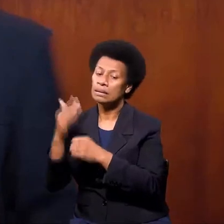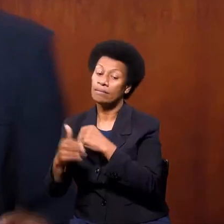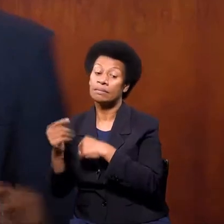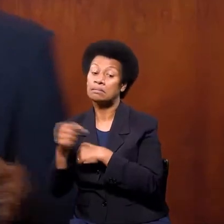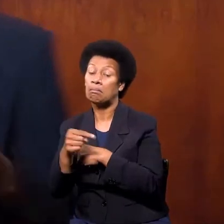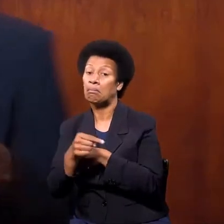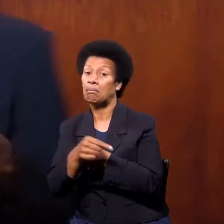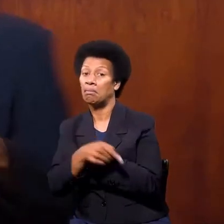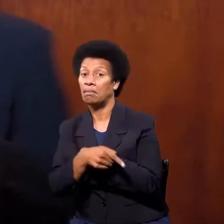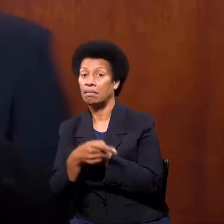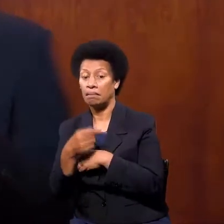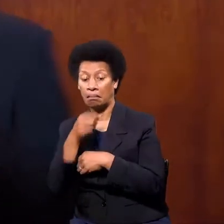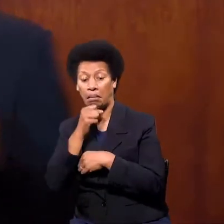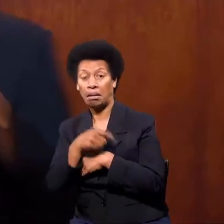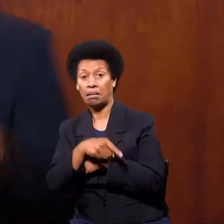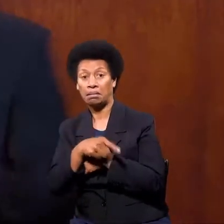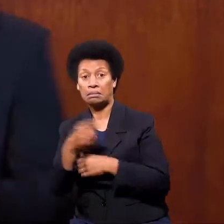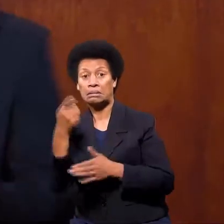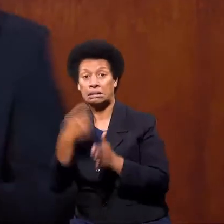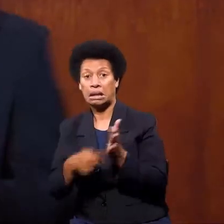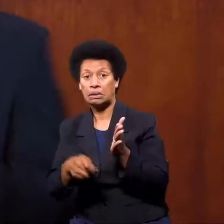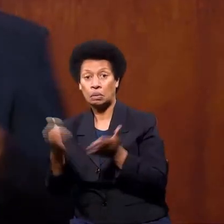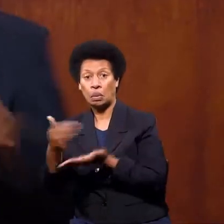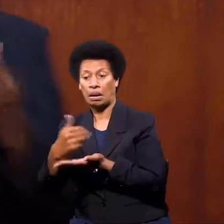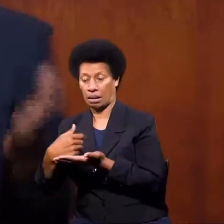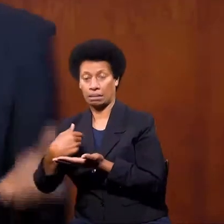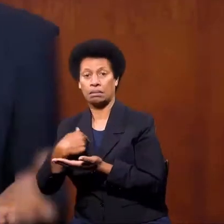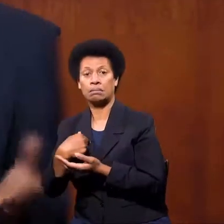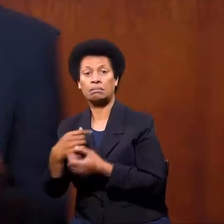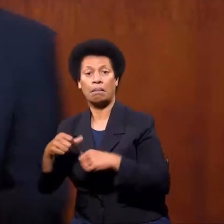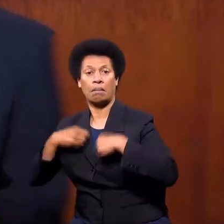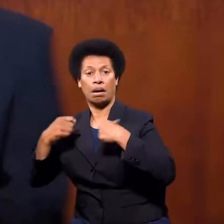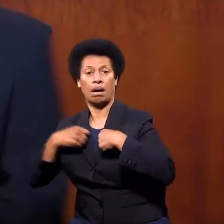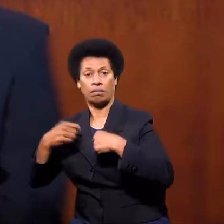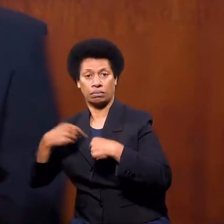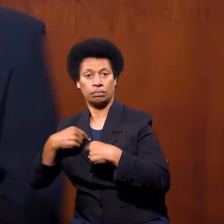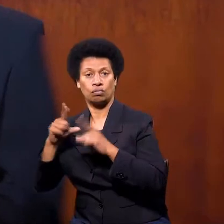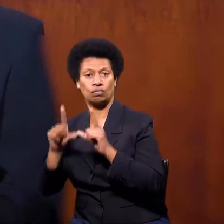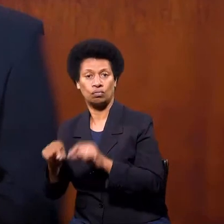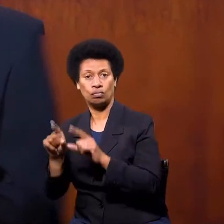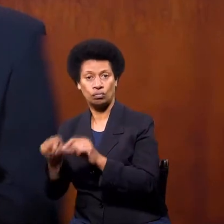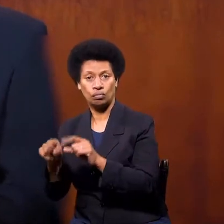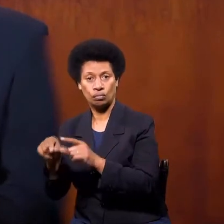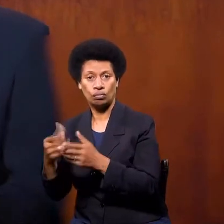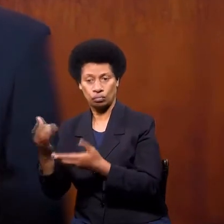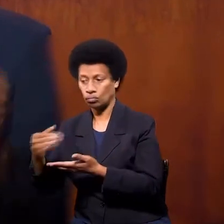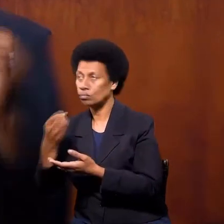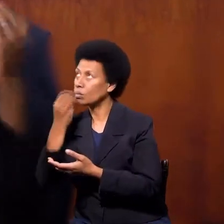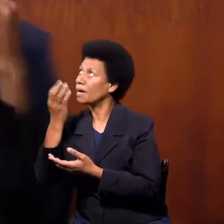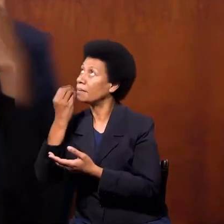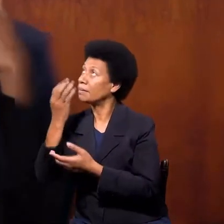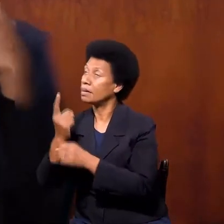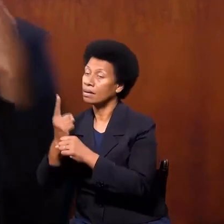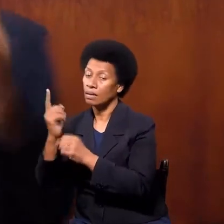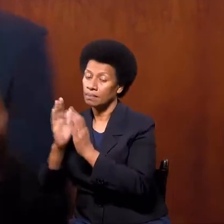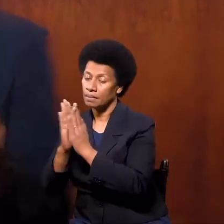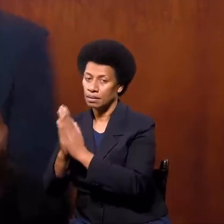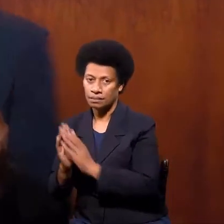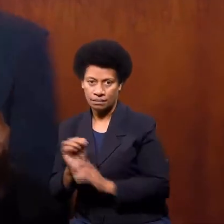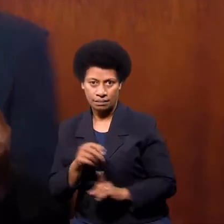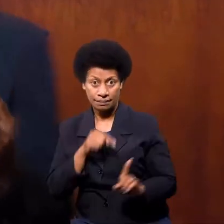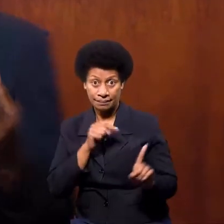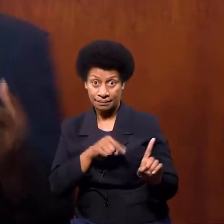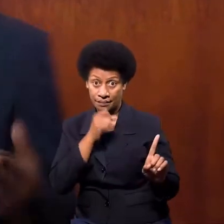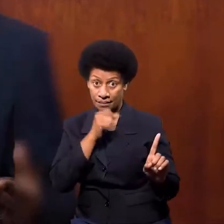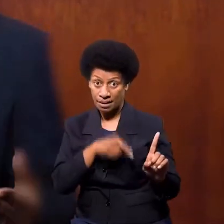collector. And then he boasts about what he did, okay, what he has done. But this tax collector, he wouldn't even dare look up to